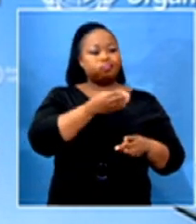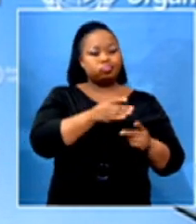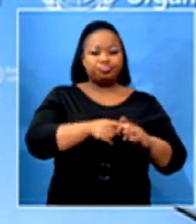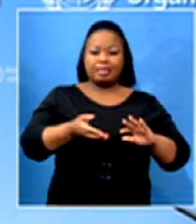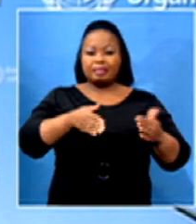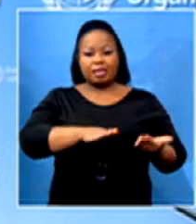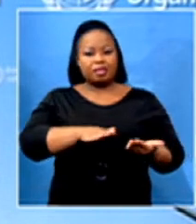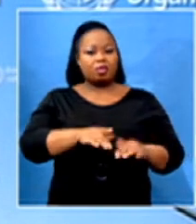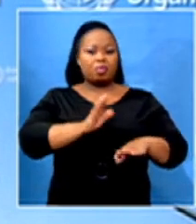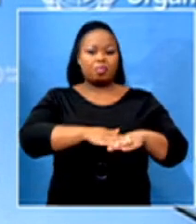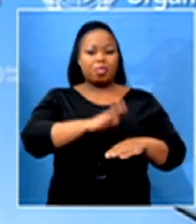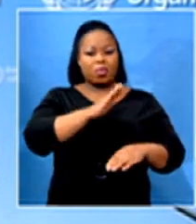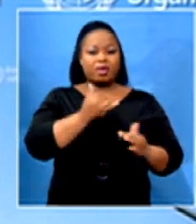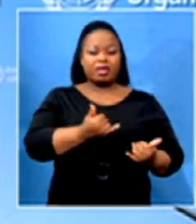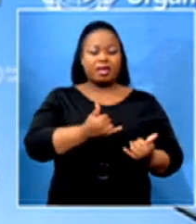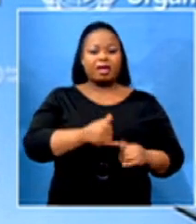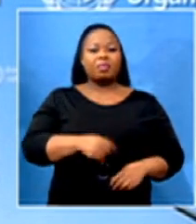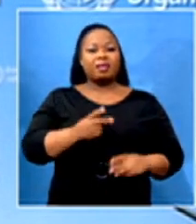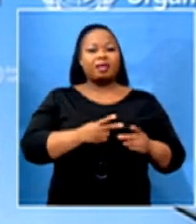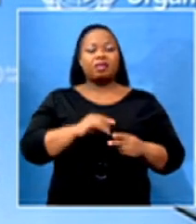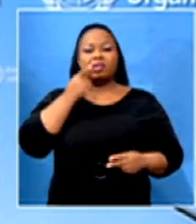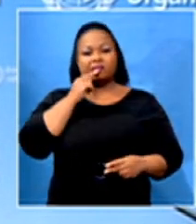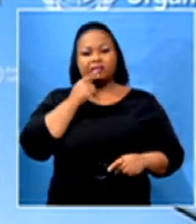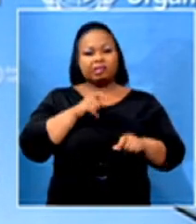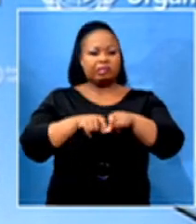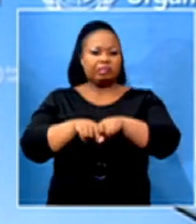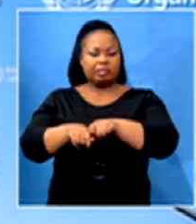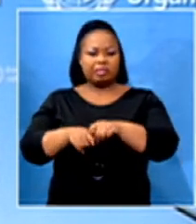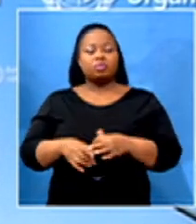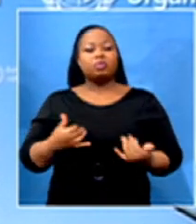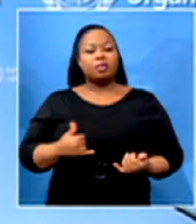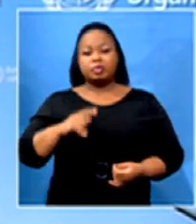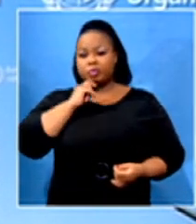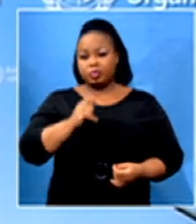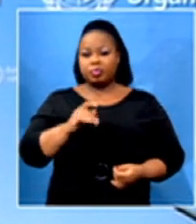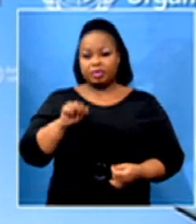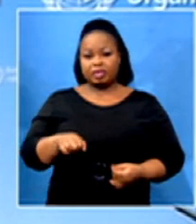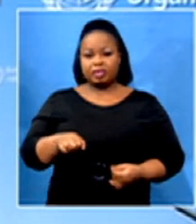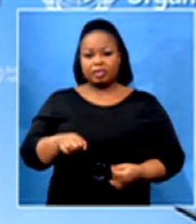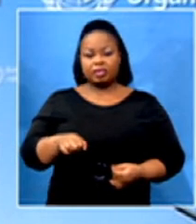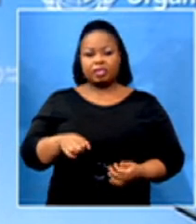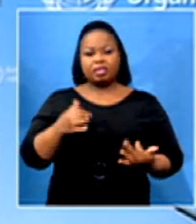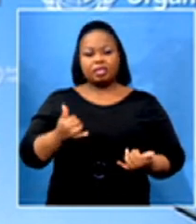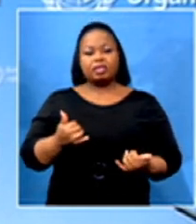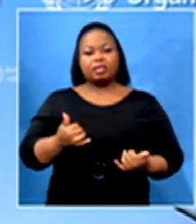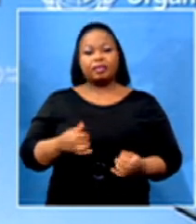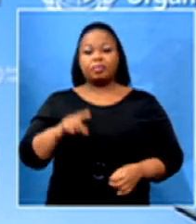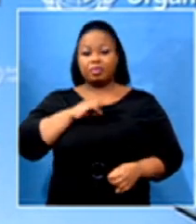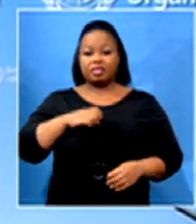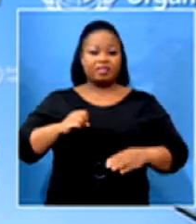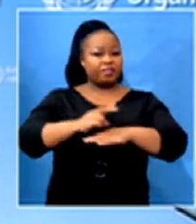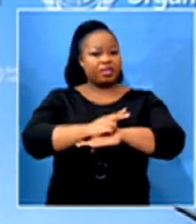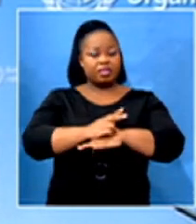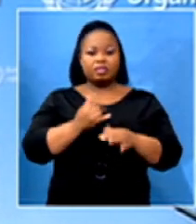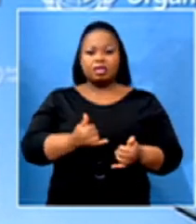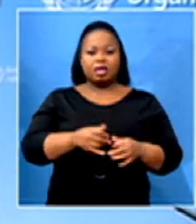not due to increased testing per se. So there definitely is a shift in the sense that the virus is now very